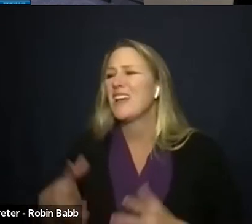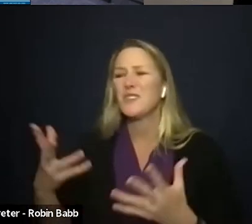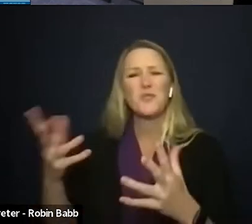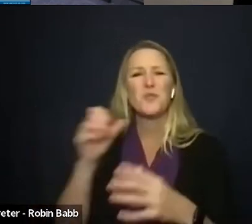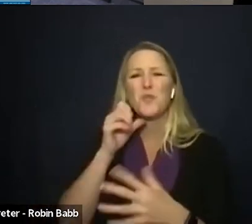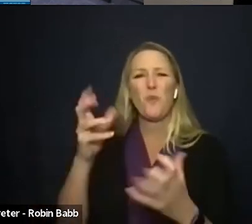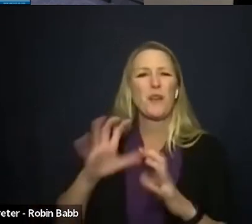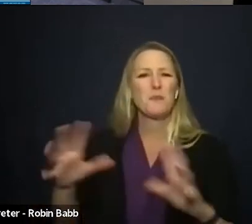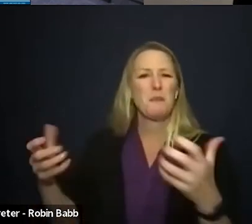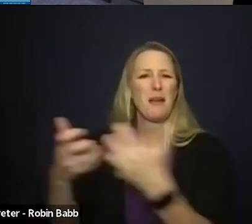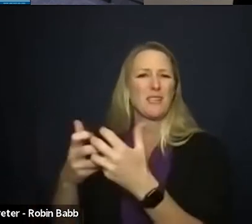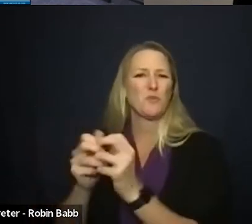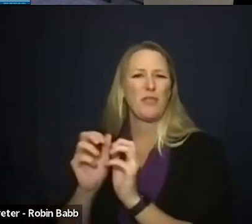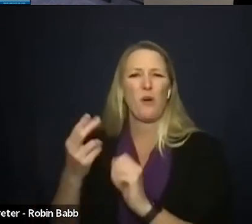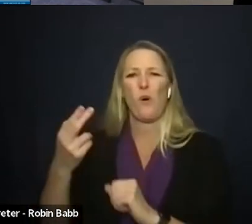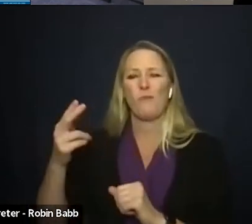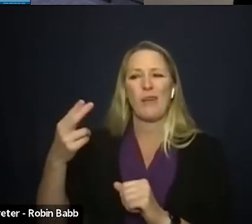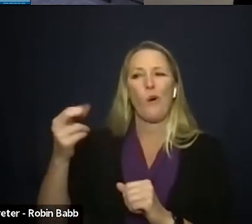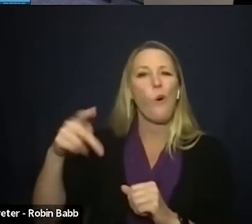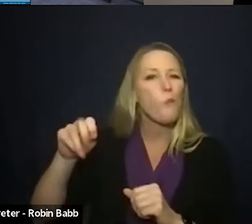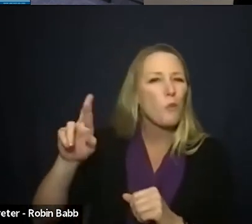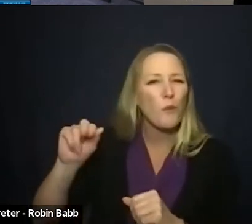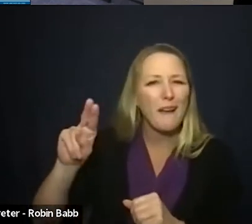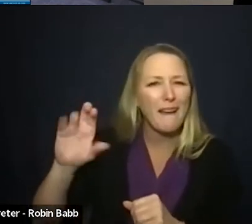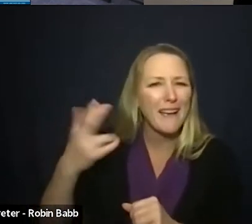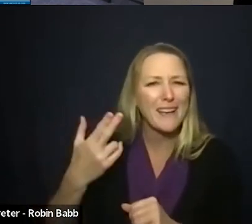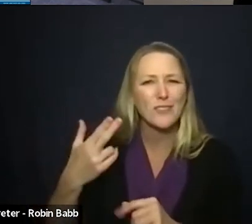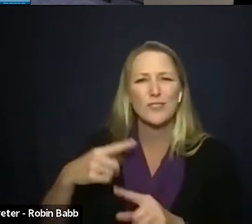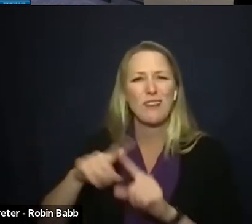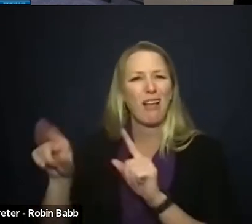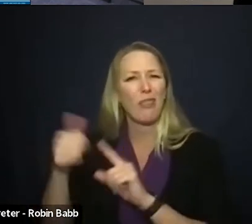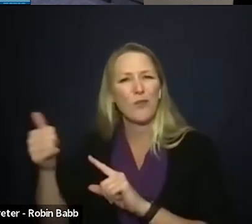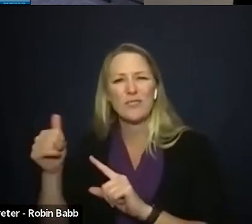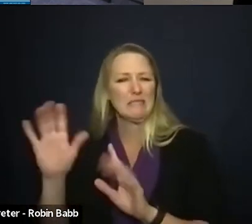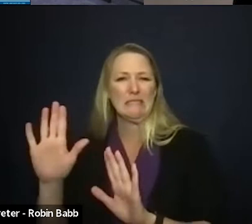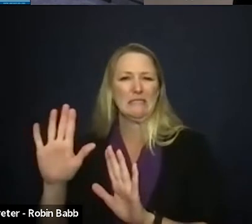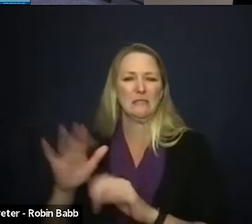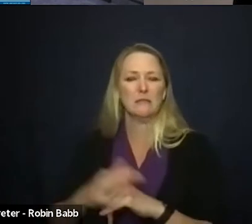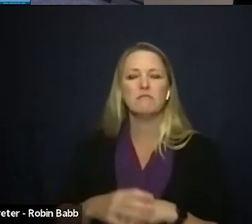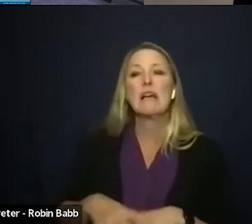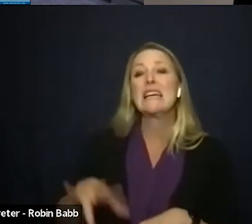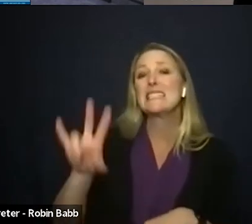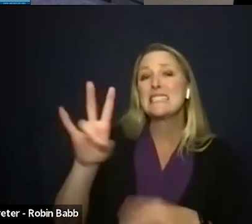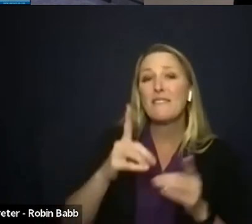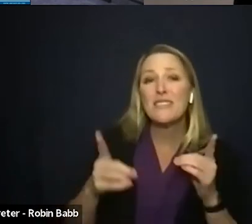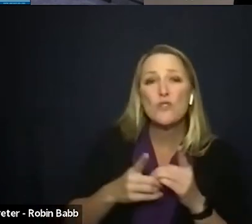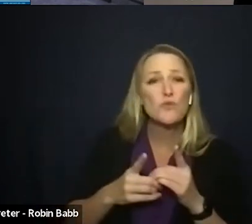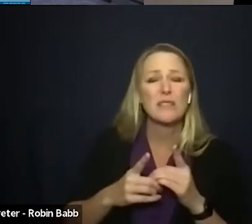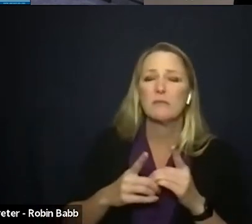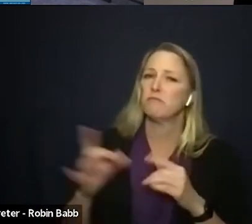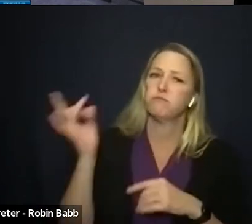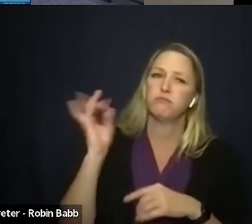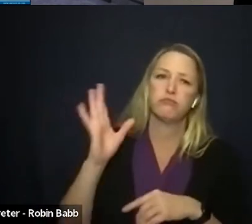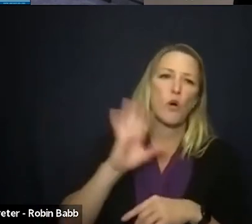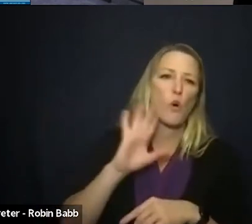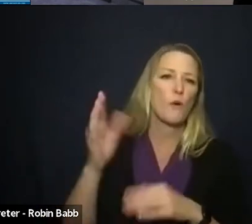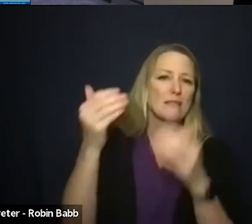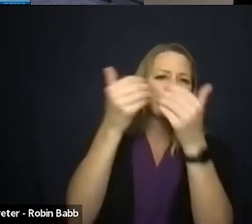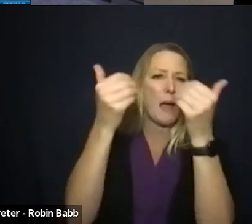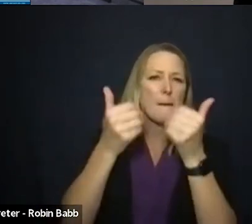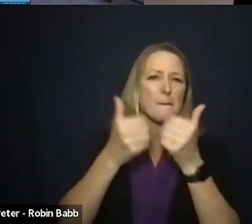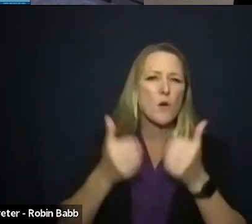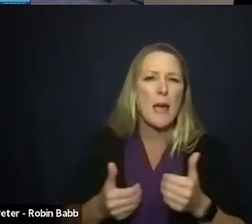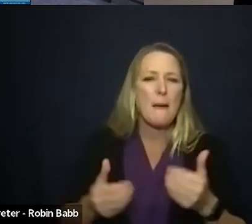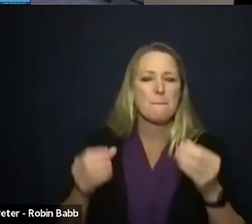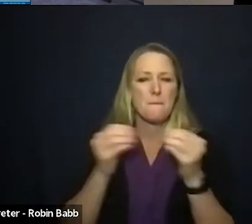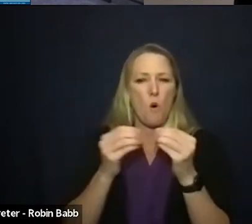affluent this would be voter dilution and diminish our voices seven districts will hurt our communities even more by dividing up more um